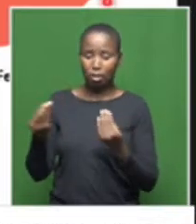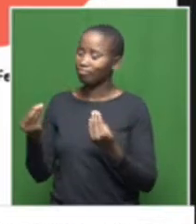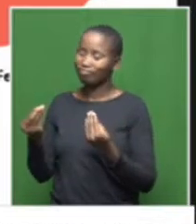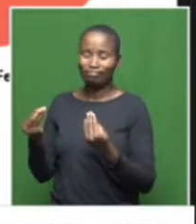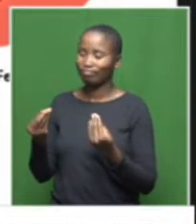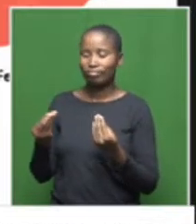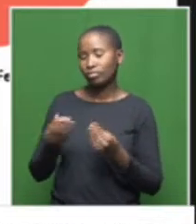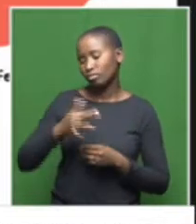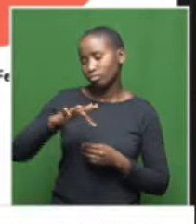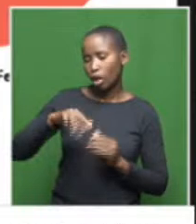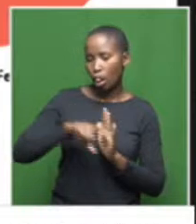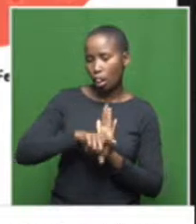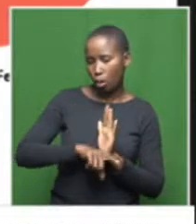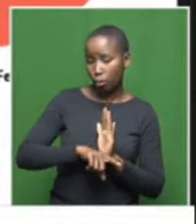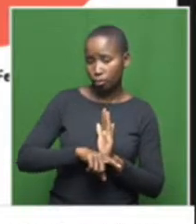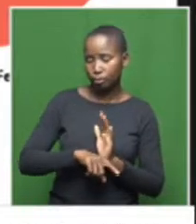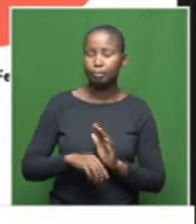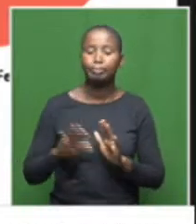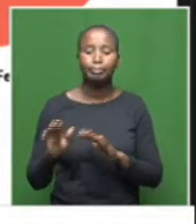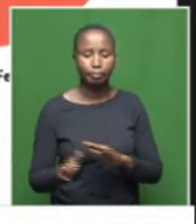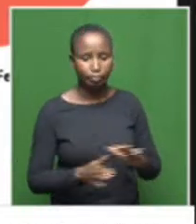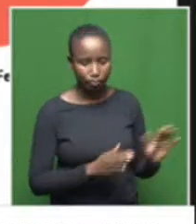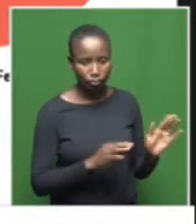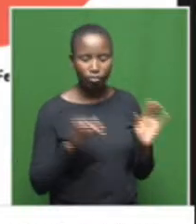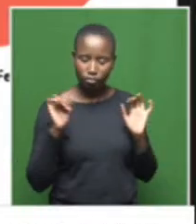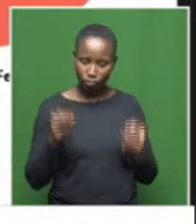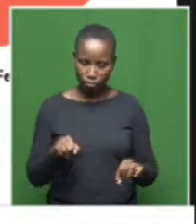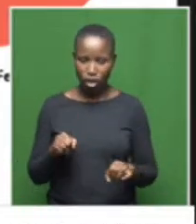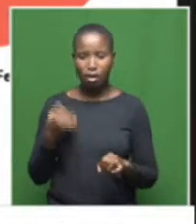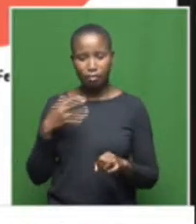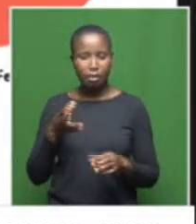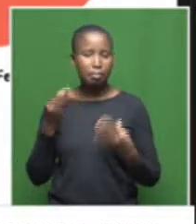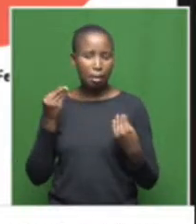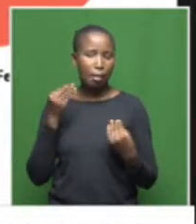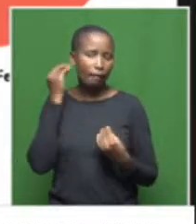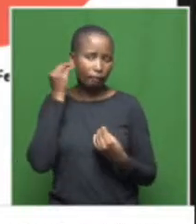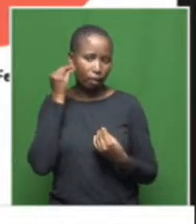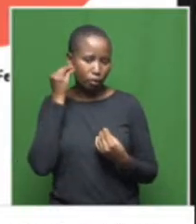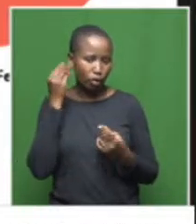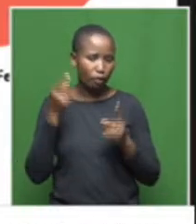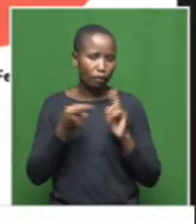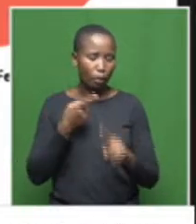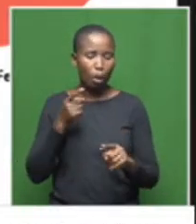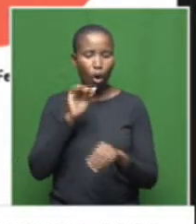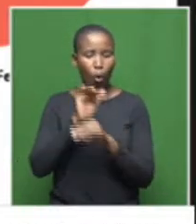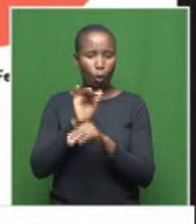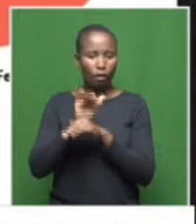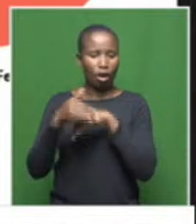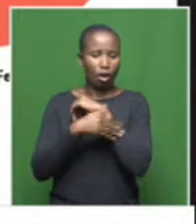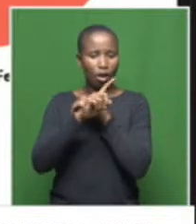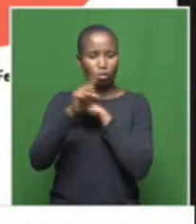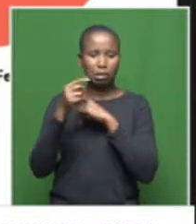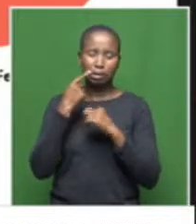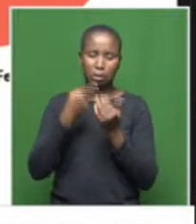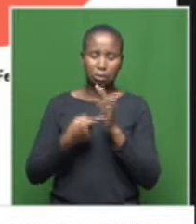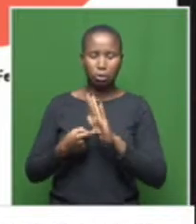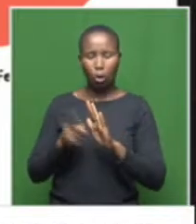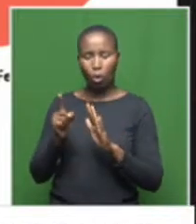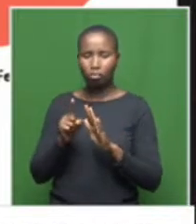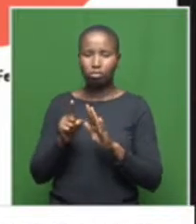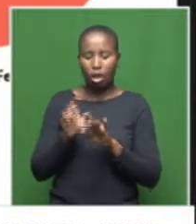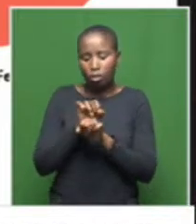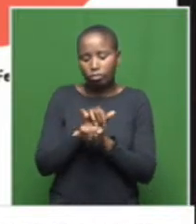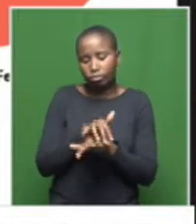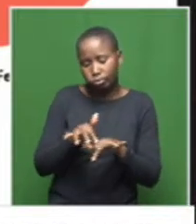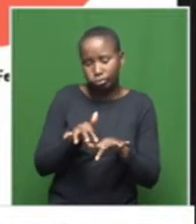And so although there has been some data from overseas showing there may be a slight increase in transmissibility of